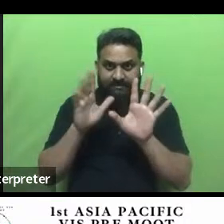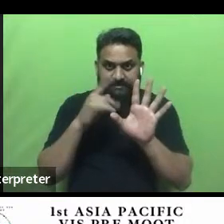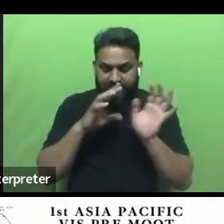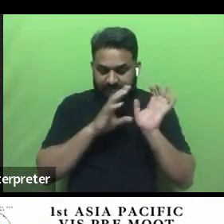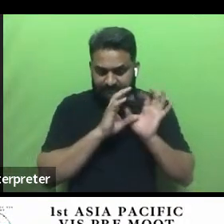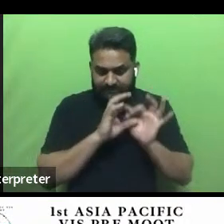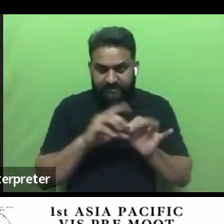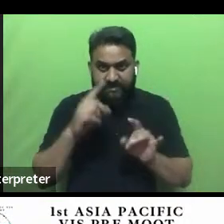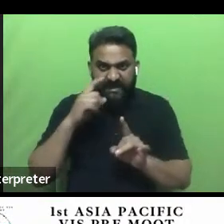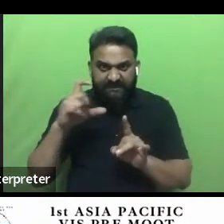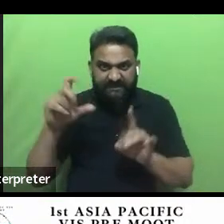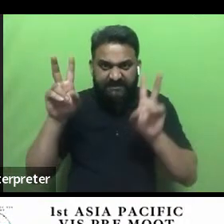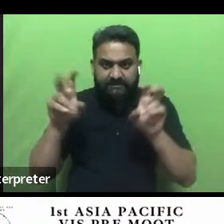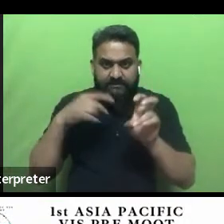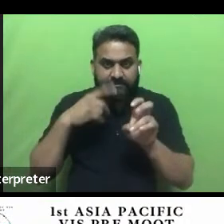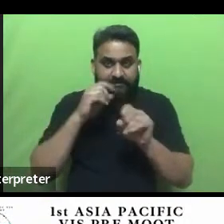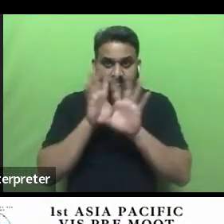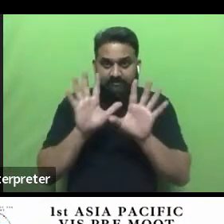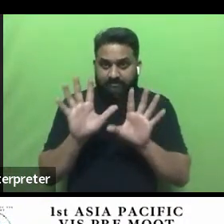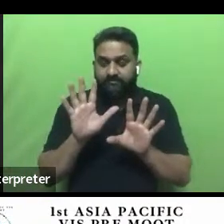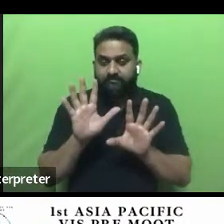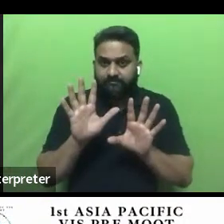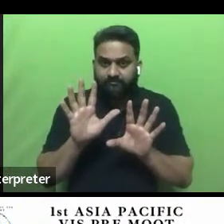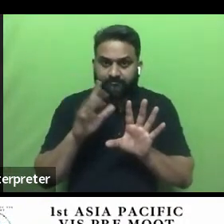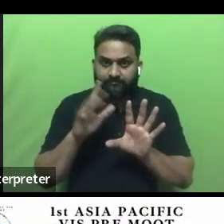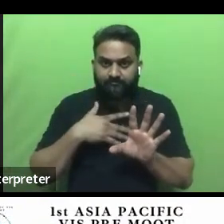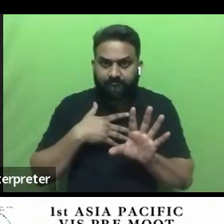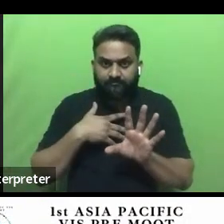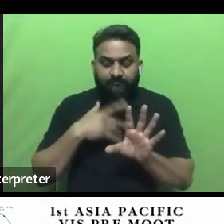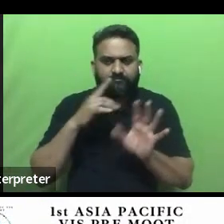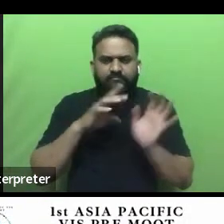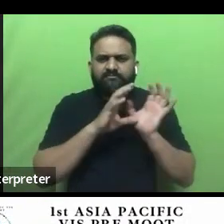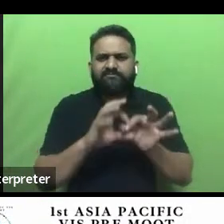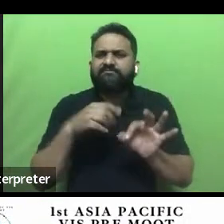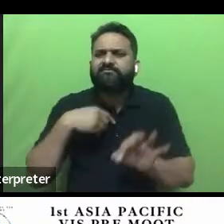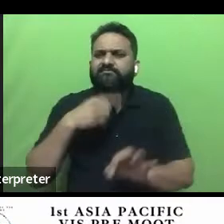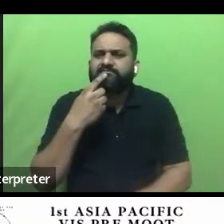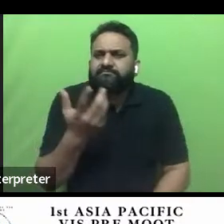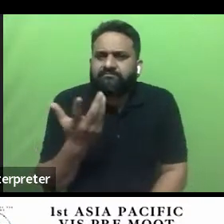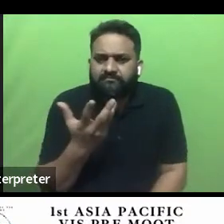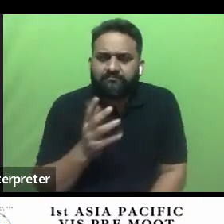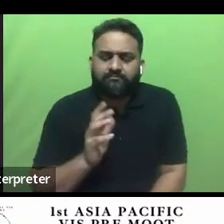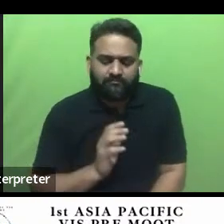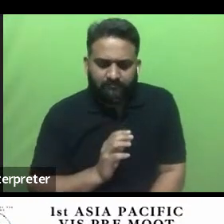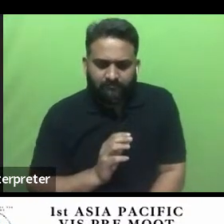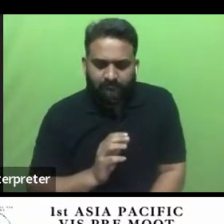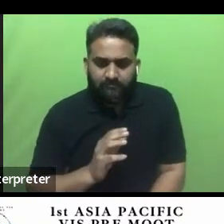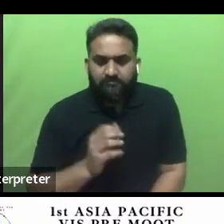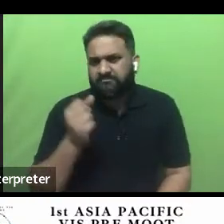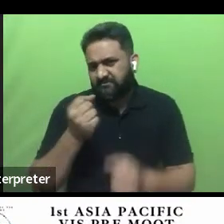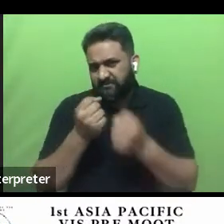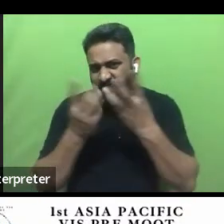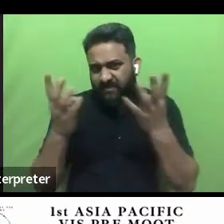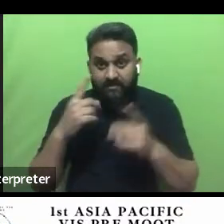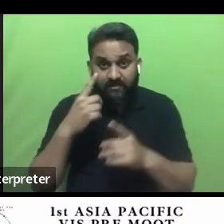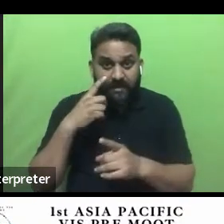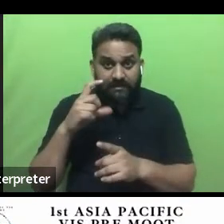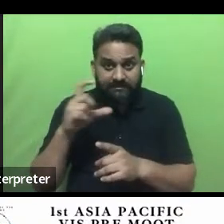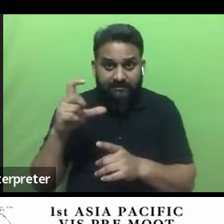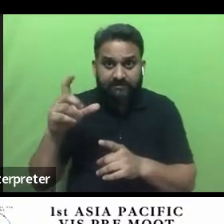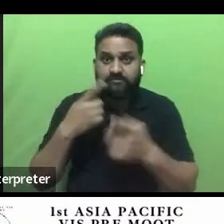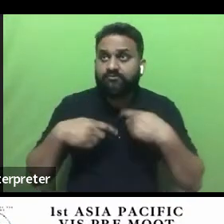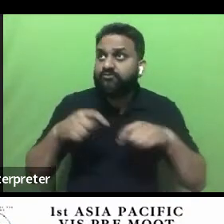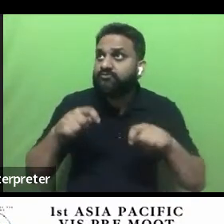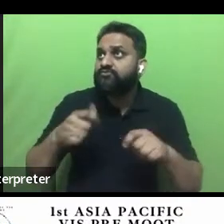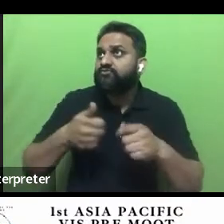ICC tribunals. What I was referring to is that many ICC tribunals, particularly